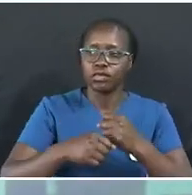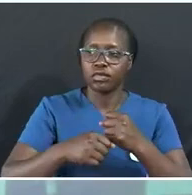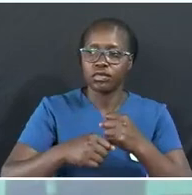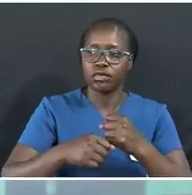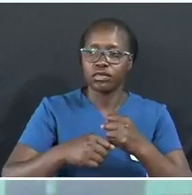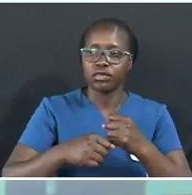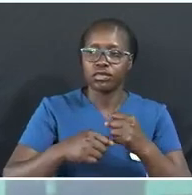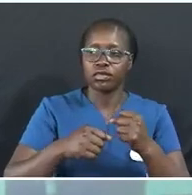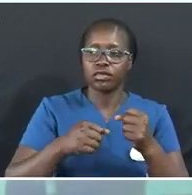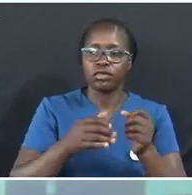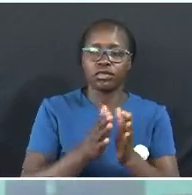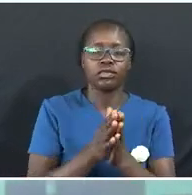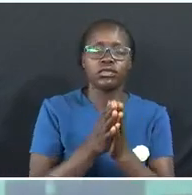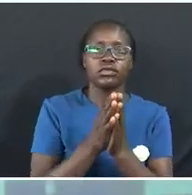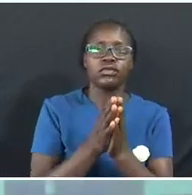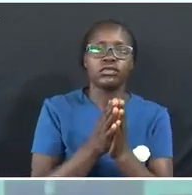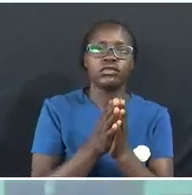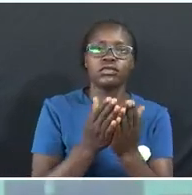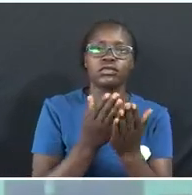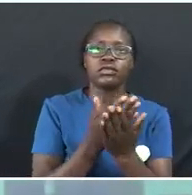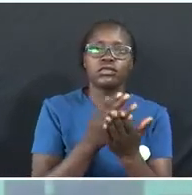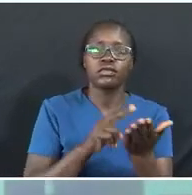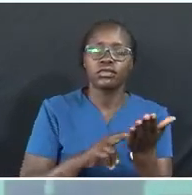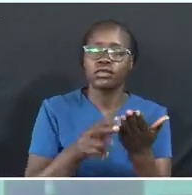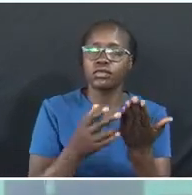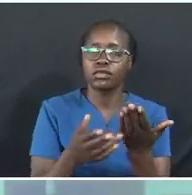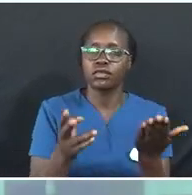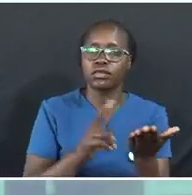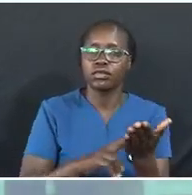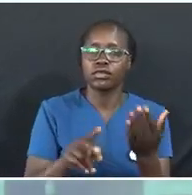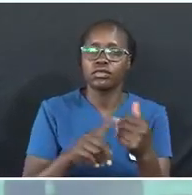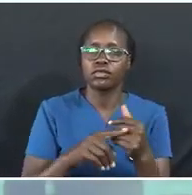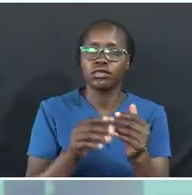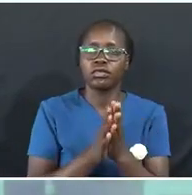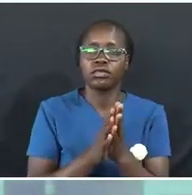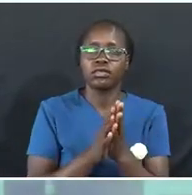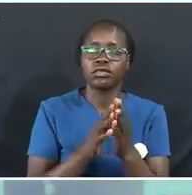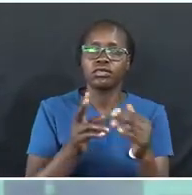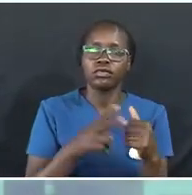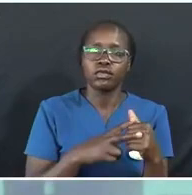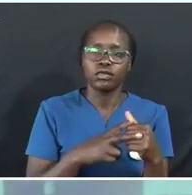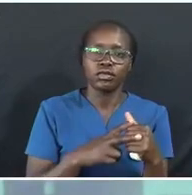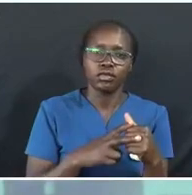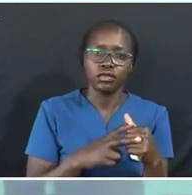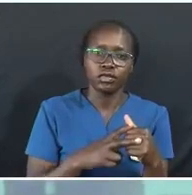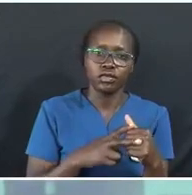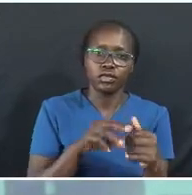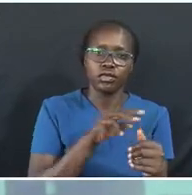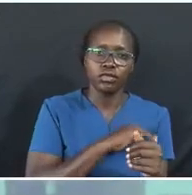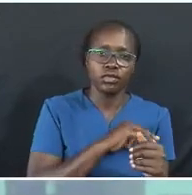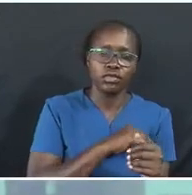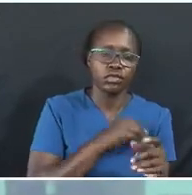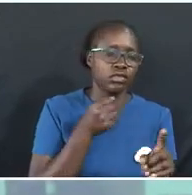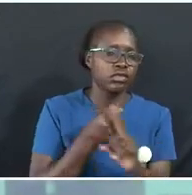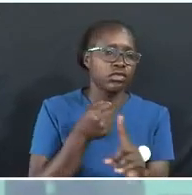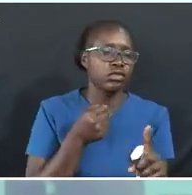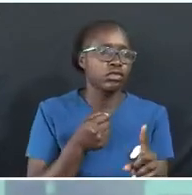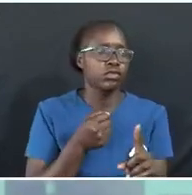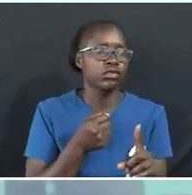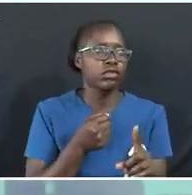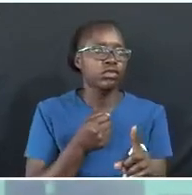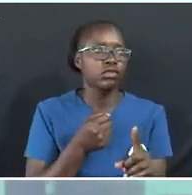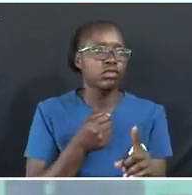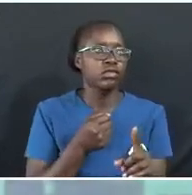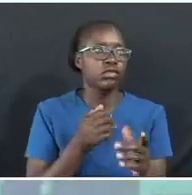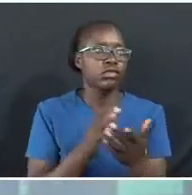Our memory verses are there for 6 and 7. And our key text about the mission impact is